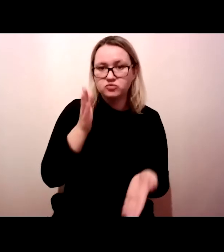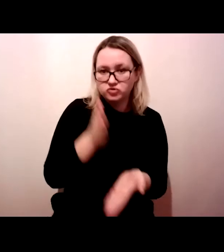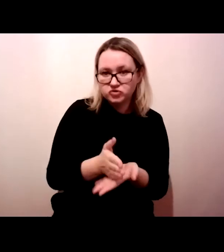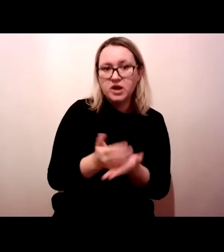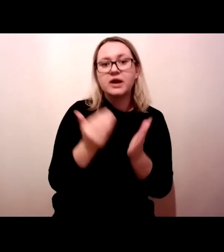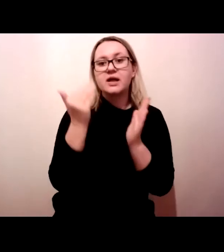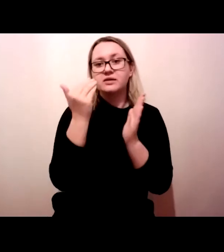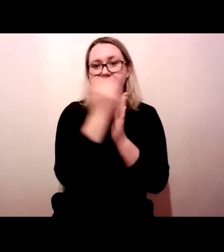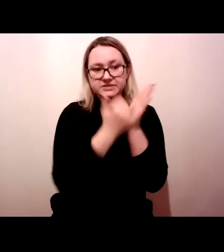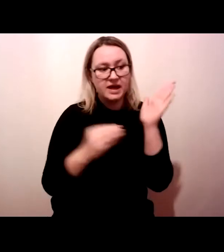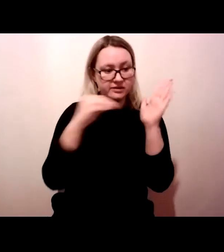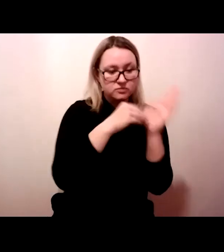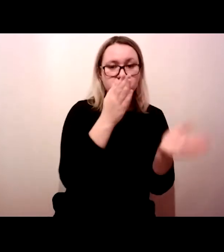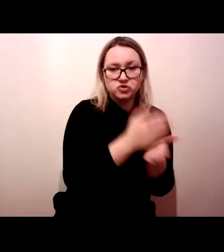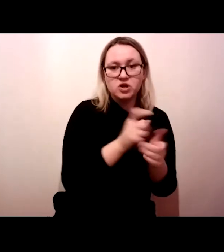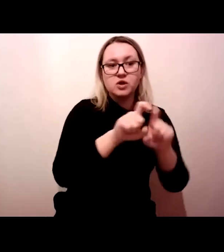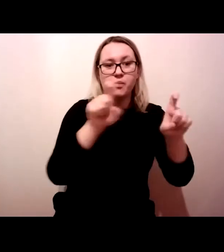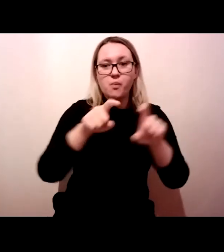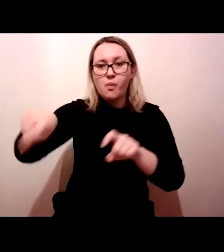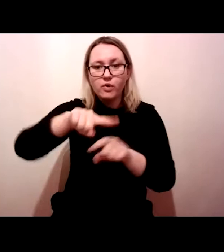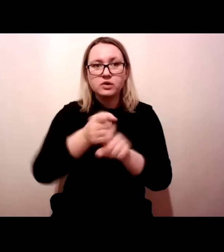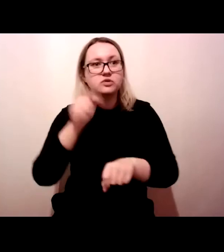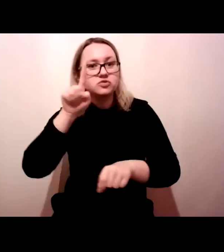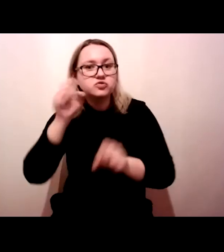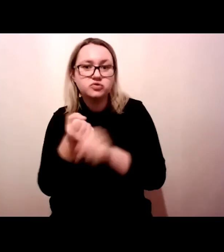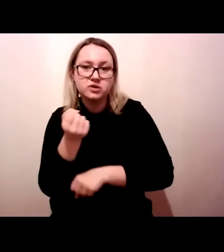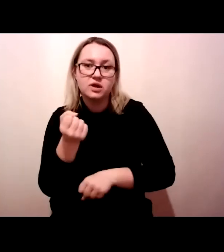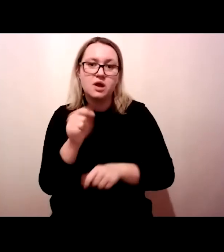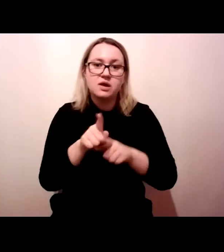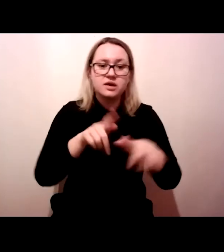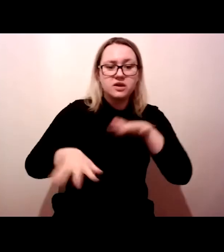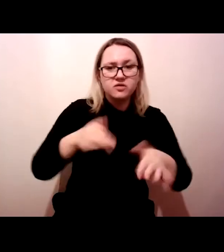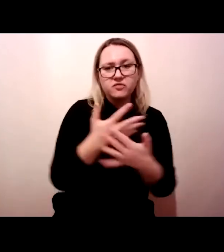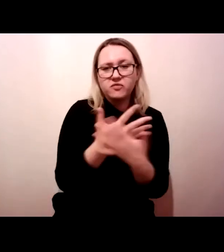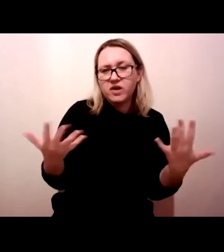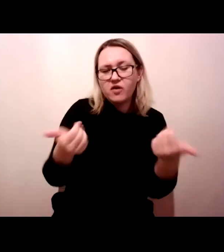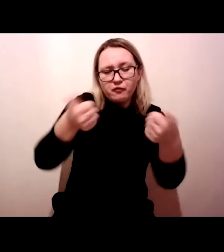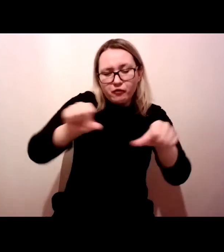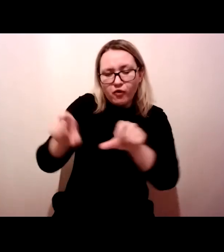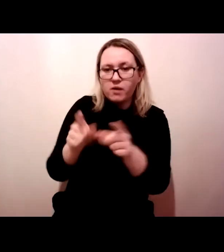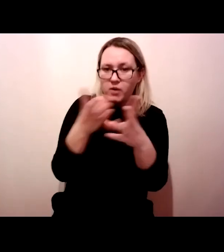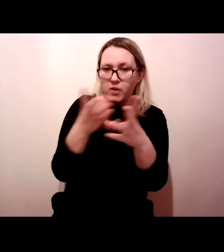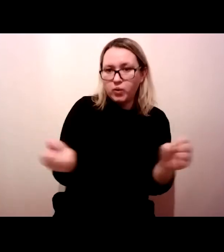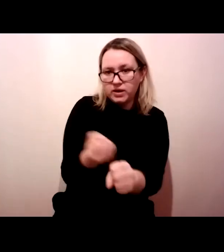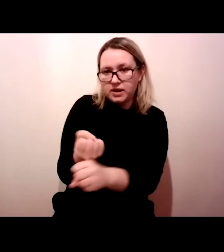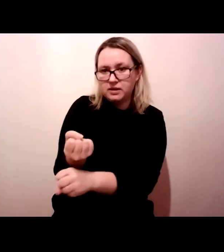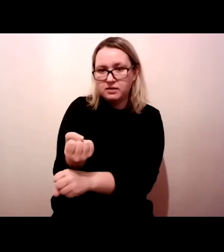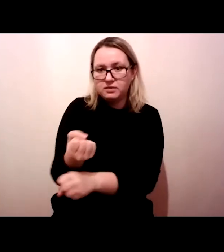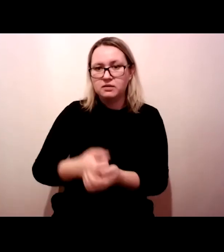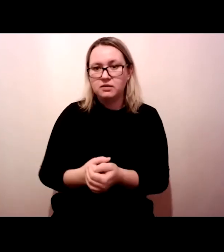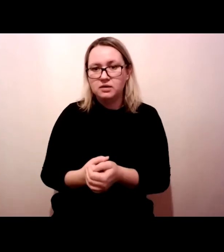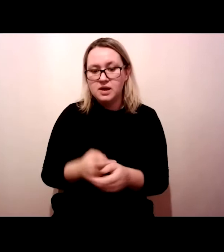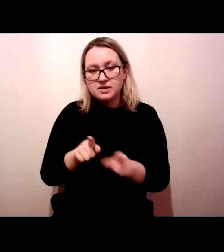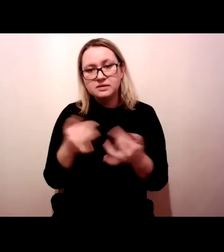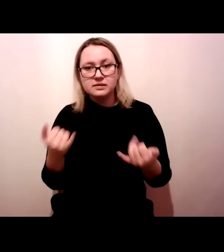an achievement because the concept of bullying is included in our legal acts and schools are